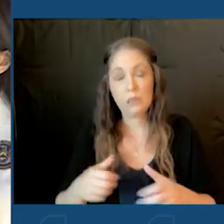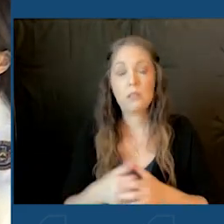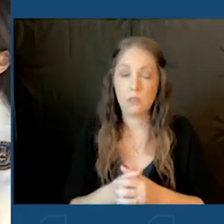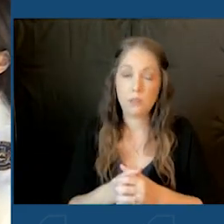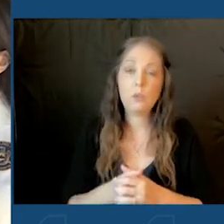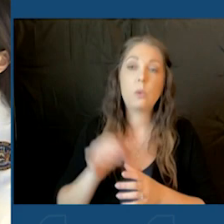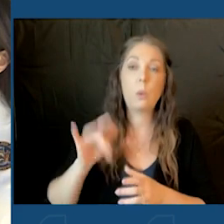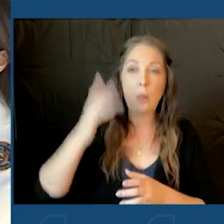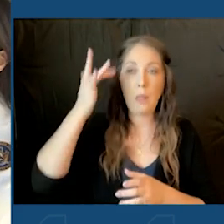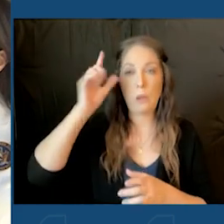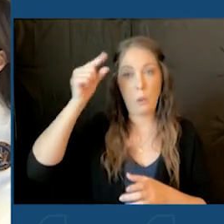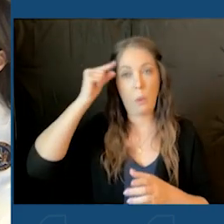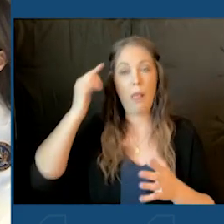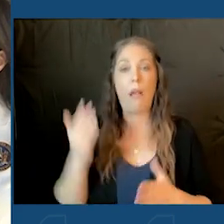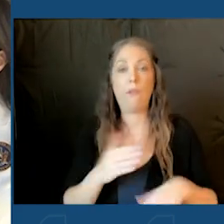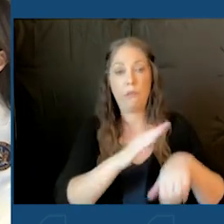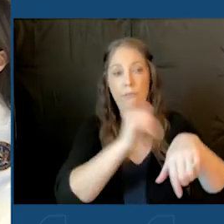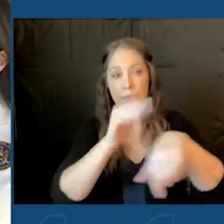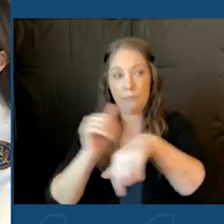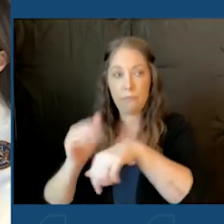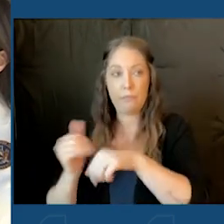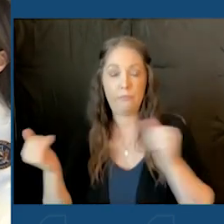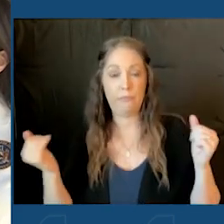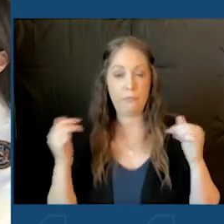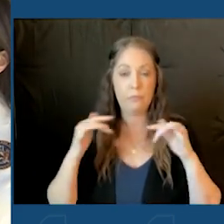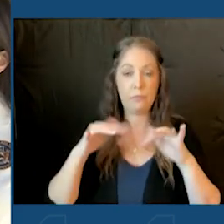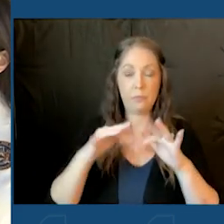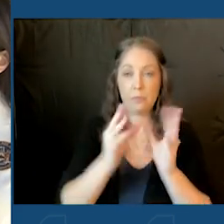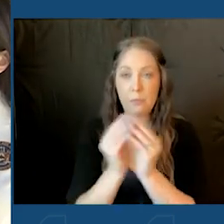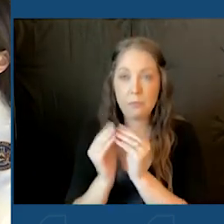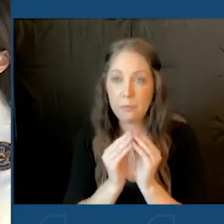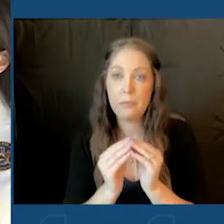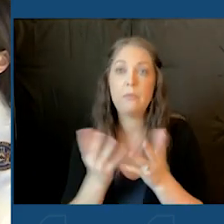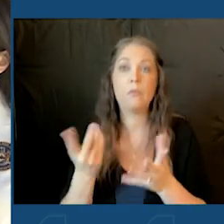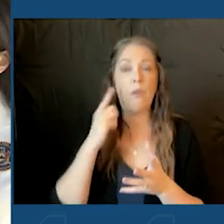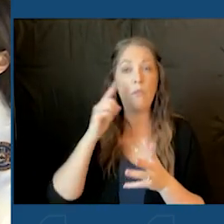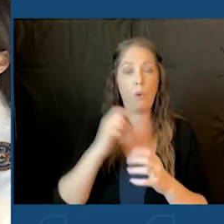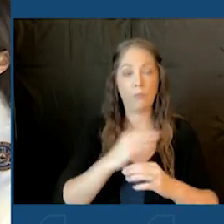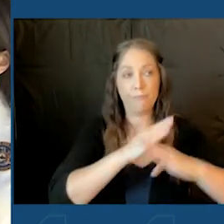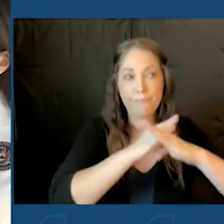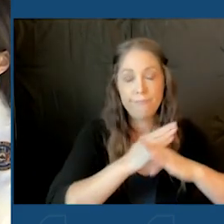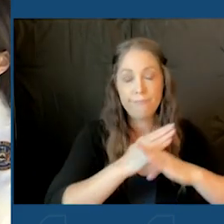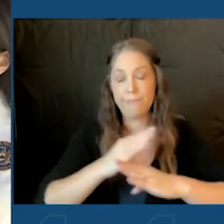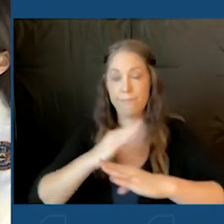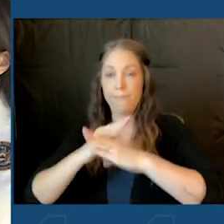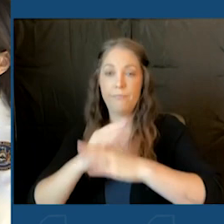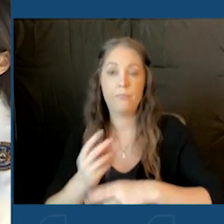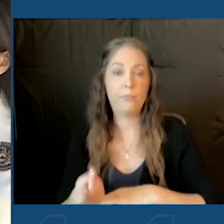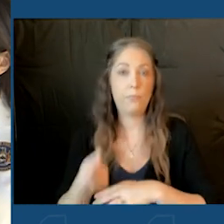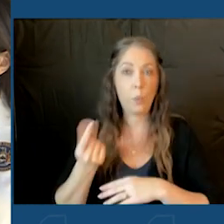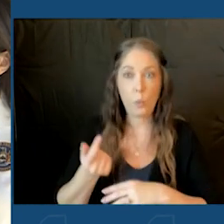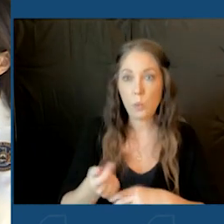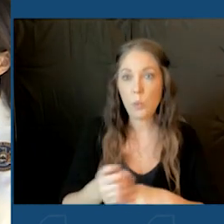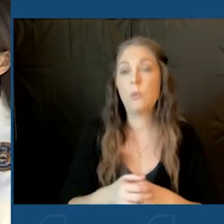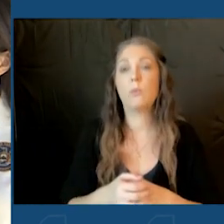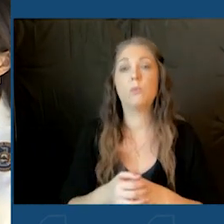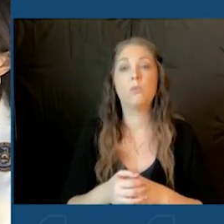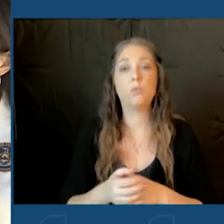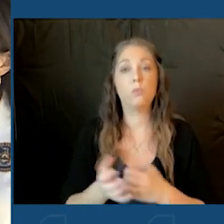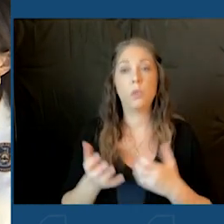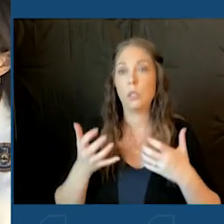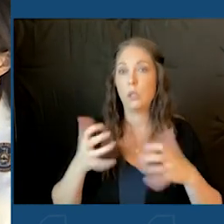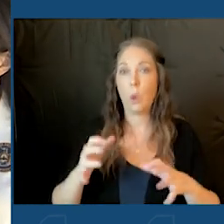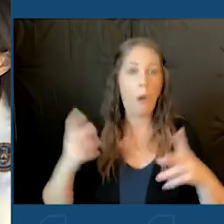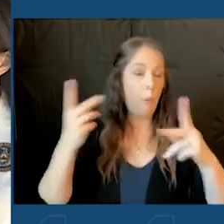brought us all here to make sure that we're hitting this as quickly and as hard as possible to keep this from becoming something very, very significant. But we don't do